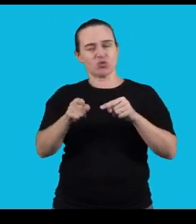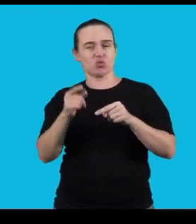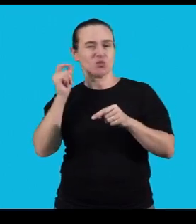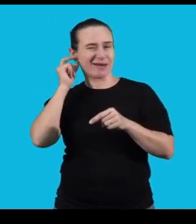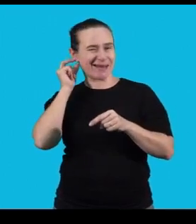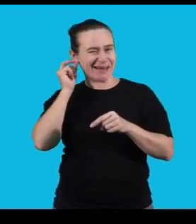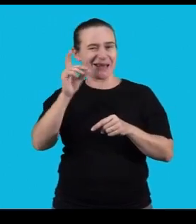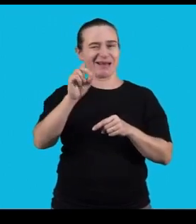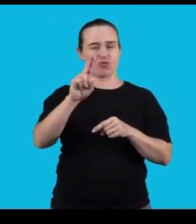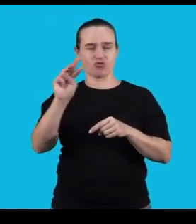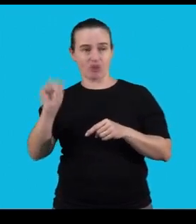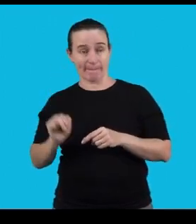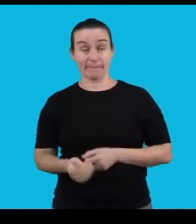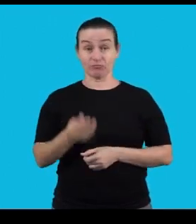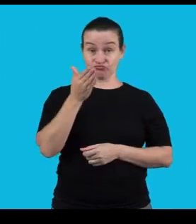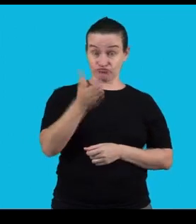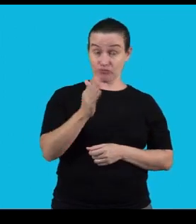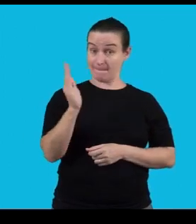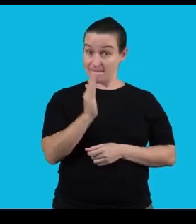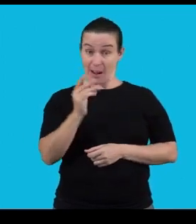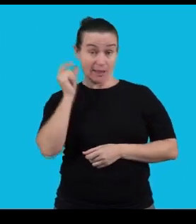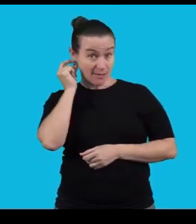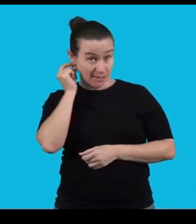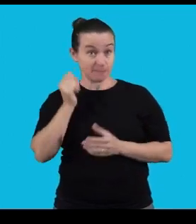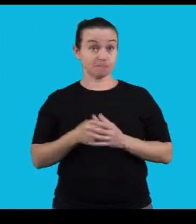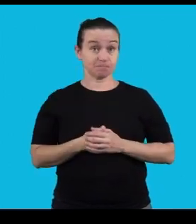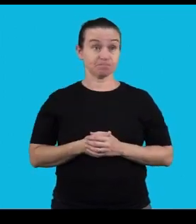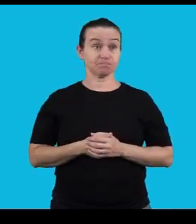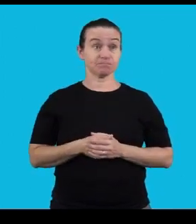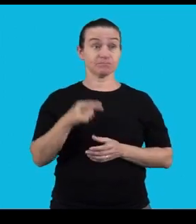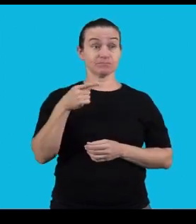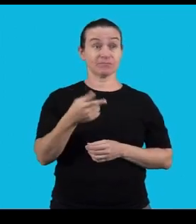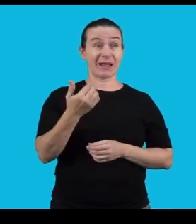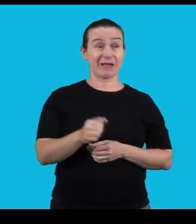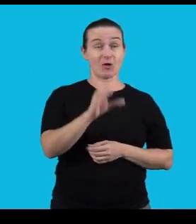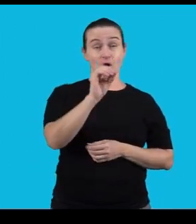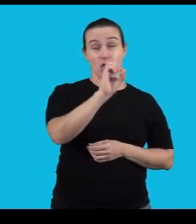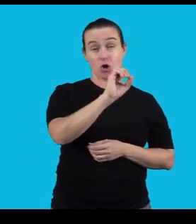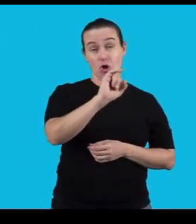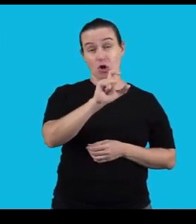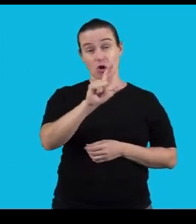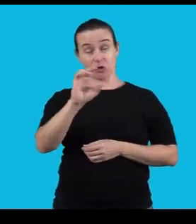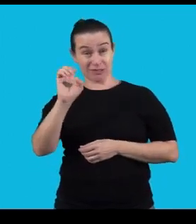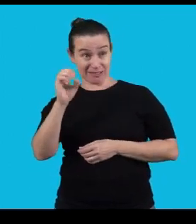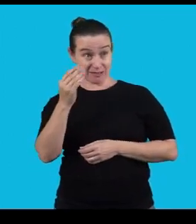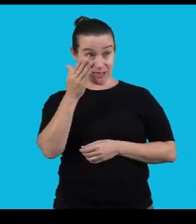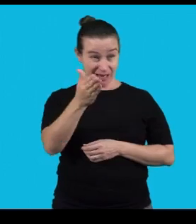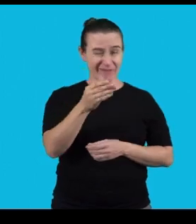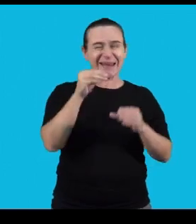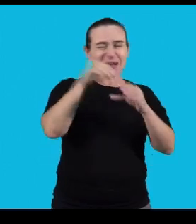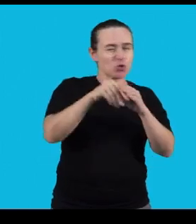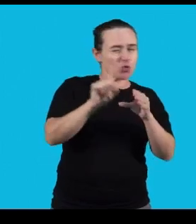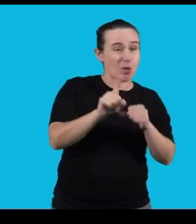This is part of the middle ear. So the middle ear is made up basically of ossicles, which are